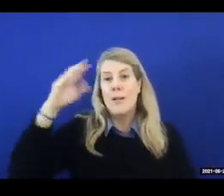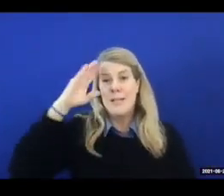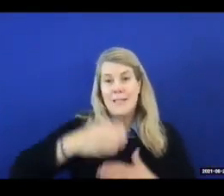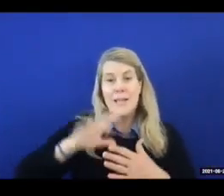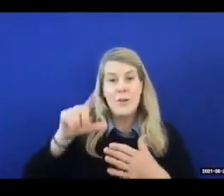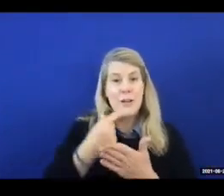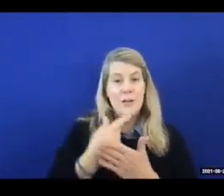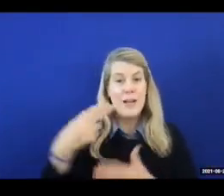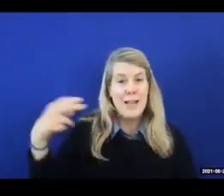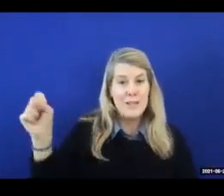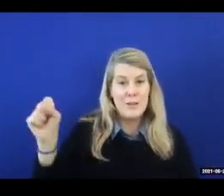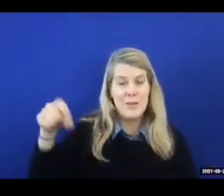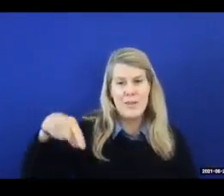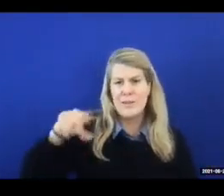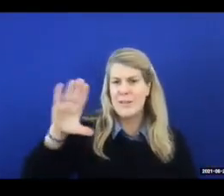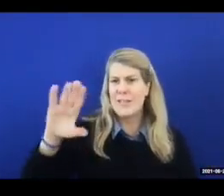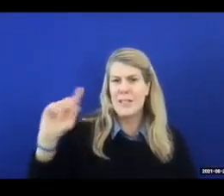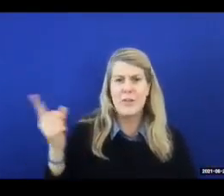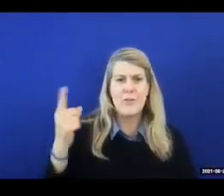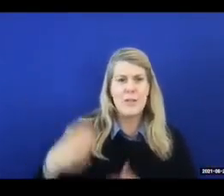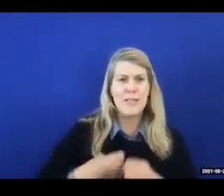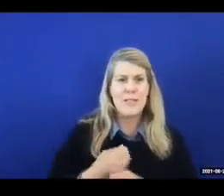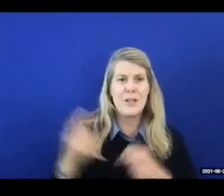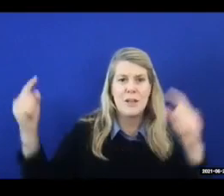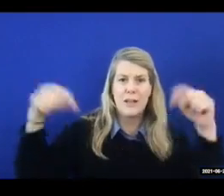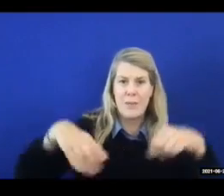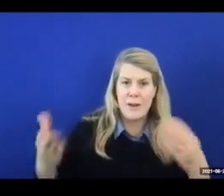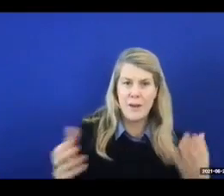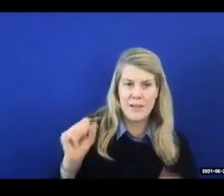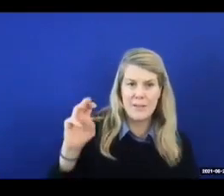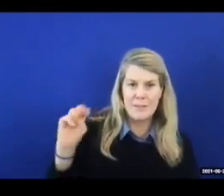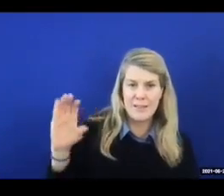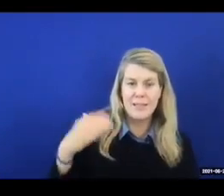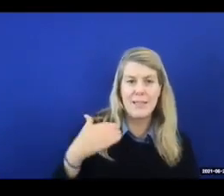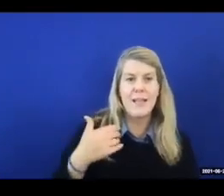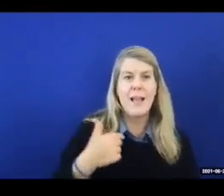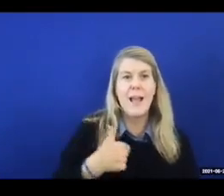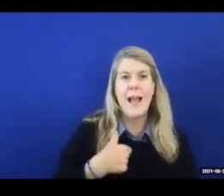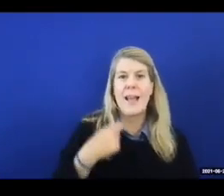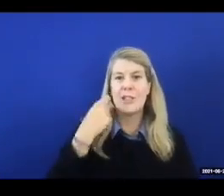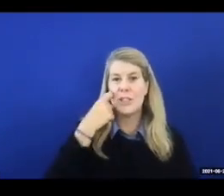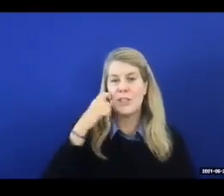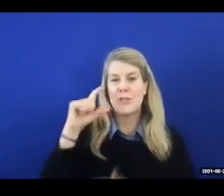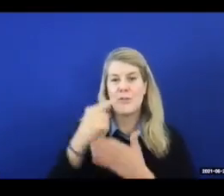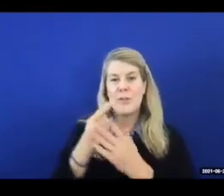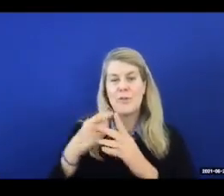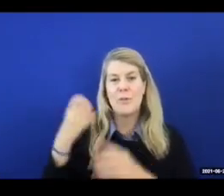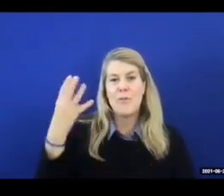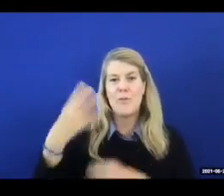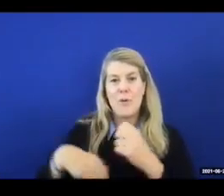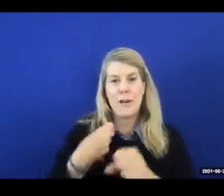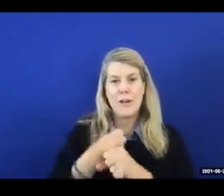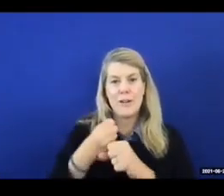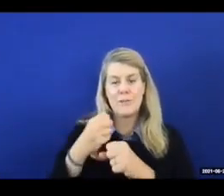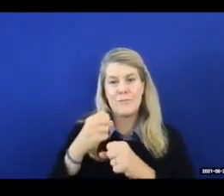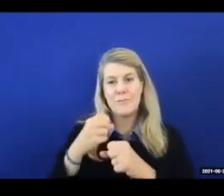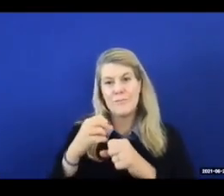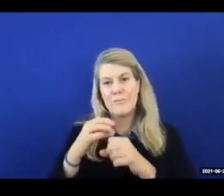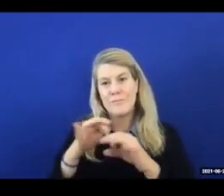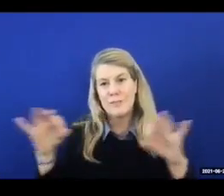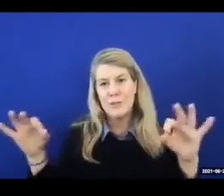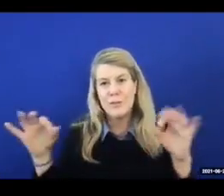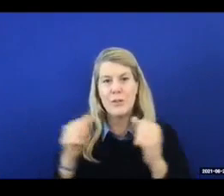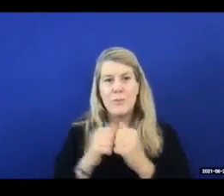school, and this was his first year coming to SMC. I had just graduated from a 4-year college with a degree in food science